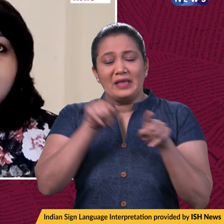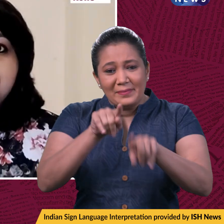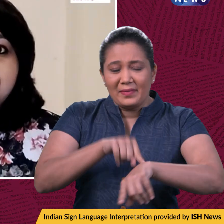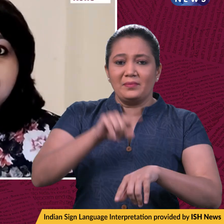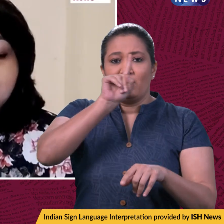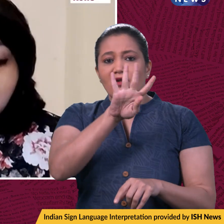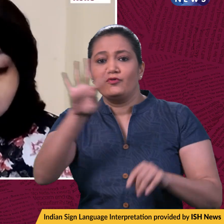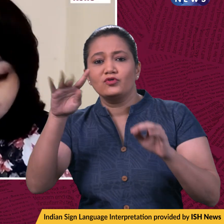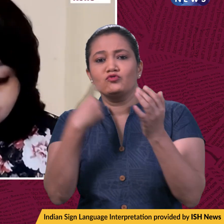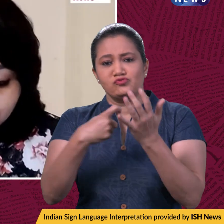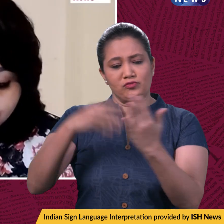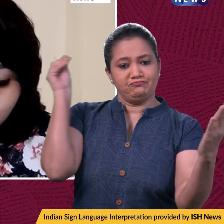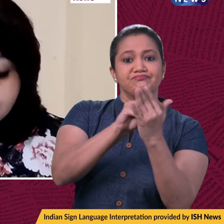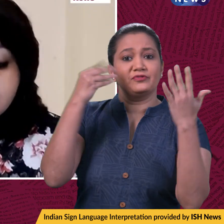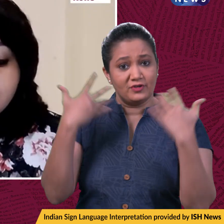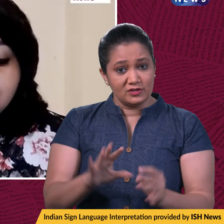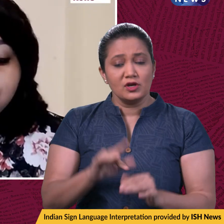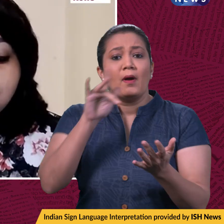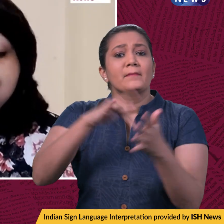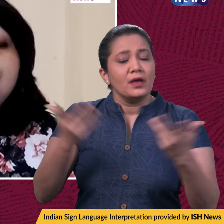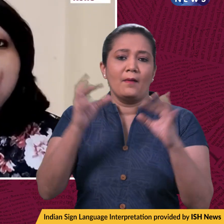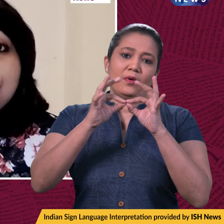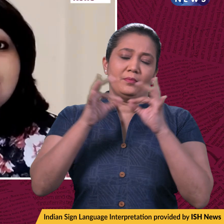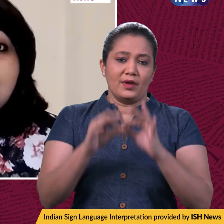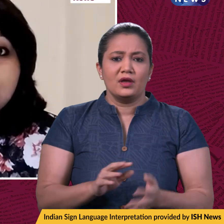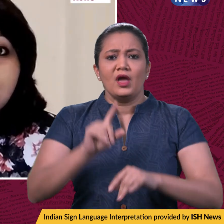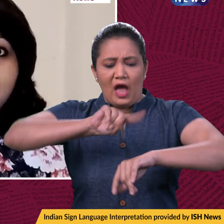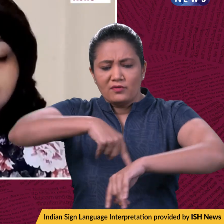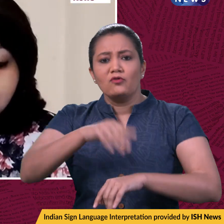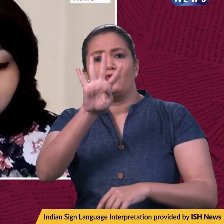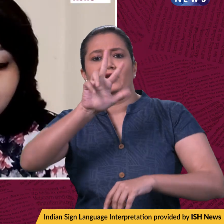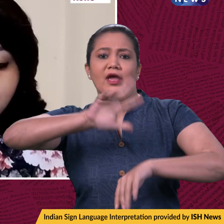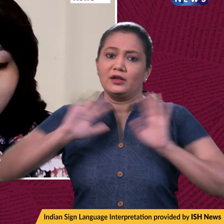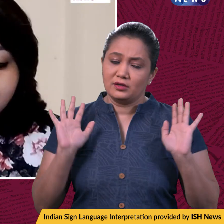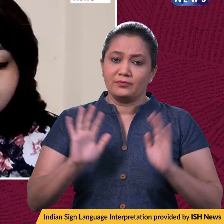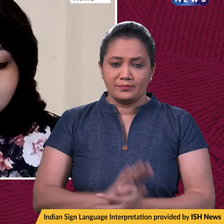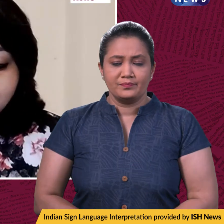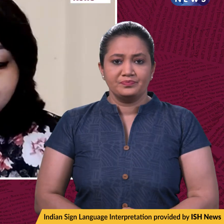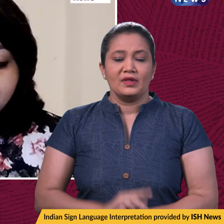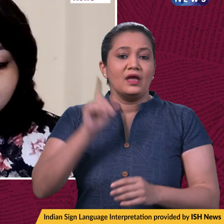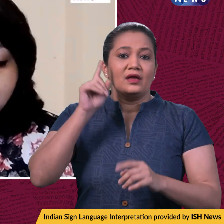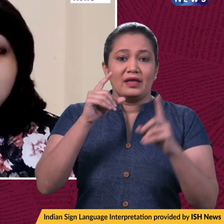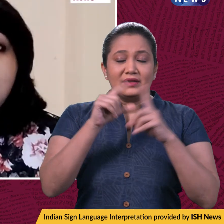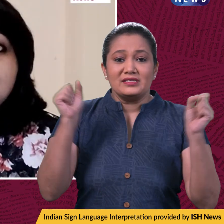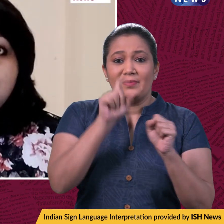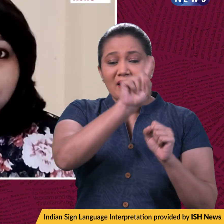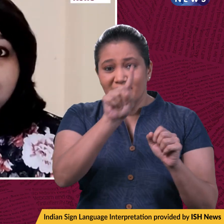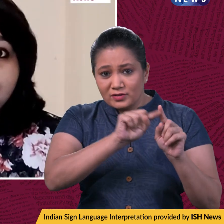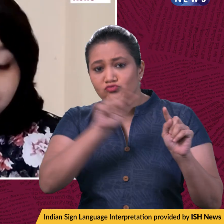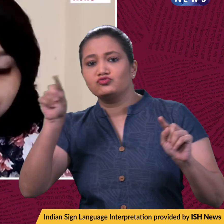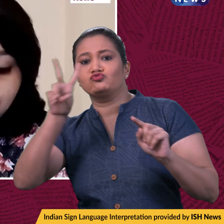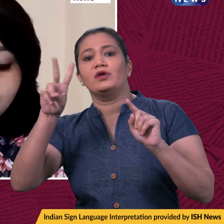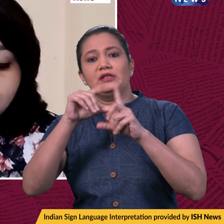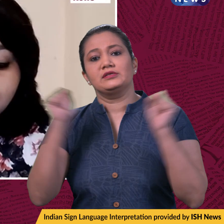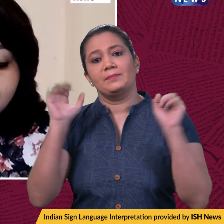of CRPC has been imposed in Mumbai for 48 hours on the 11th of December and 12th